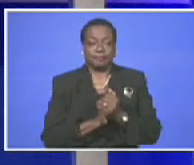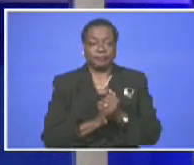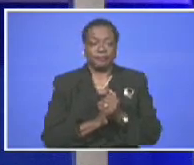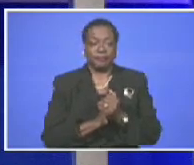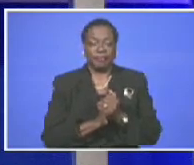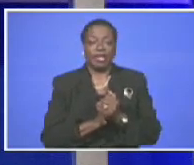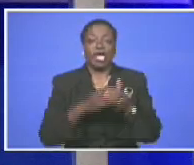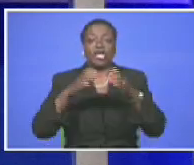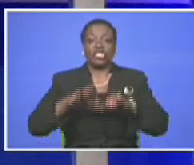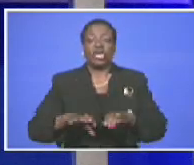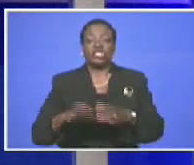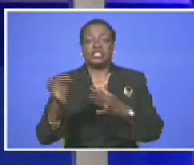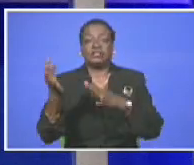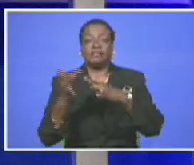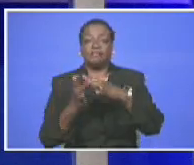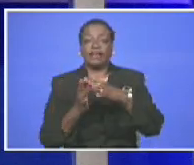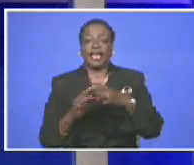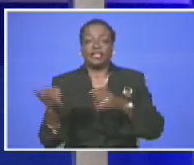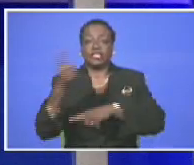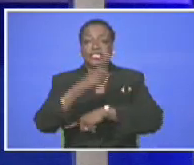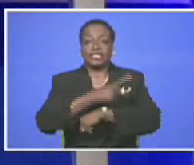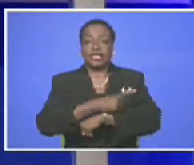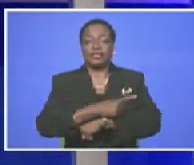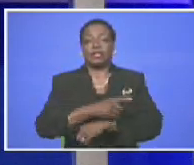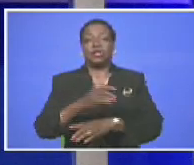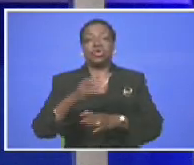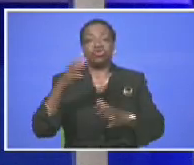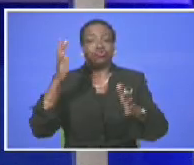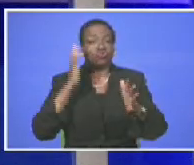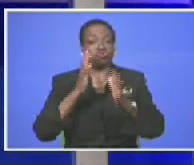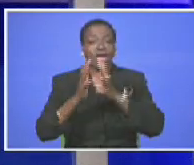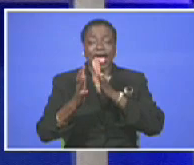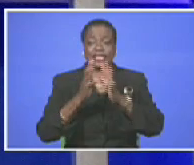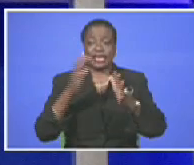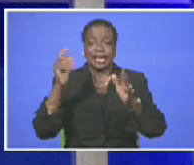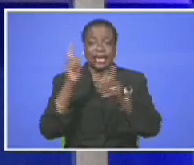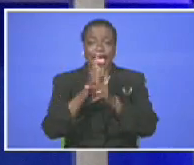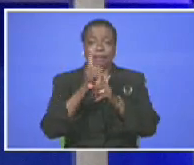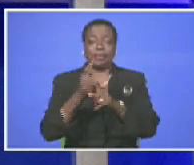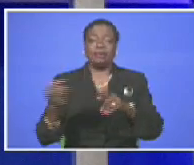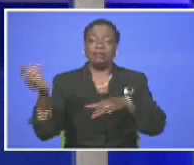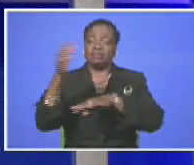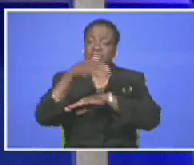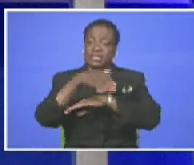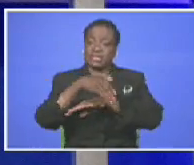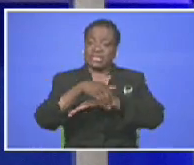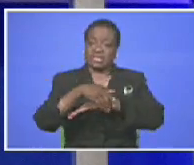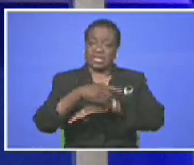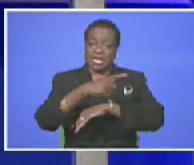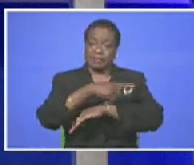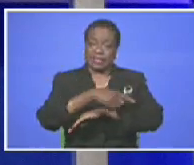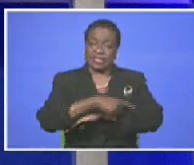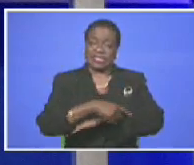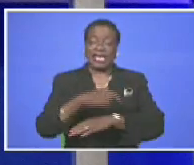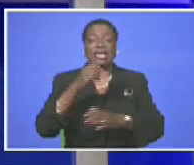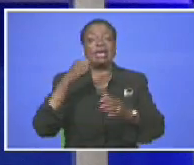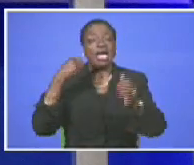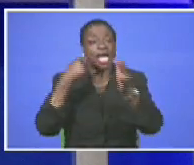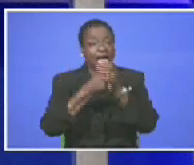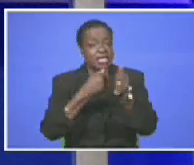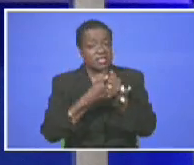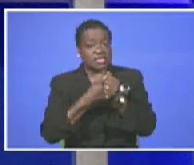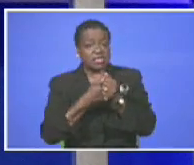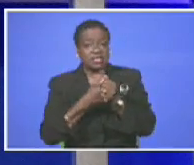Charges filed today in connection with that tragic Labor Day mishap which claimed four lives. 4 months after the episode, a young man is facing